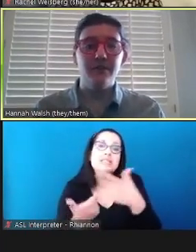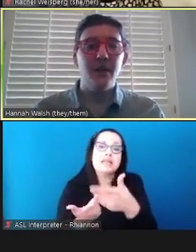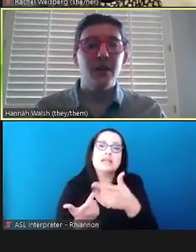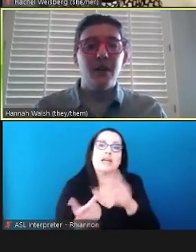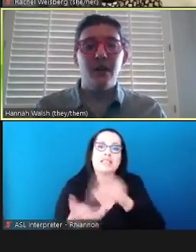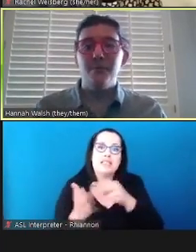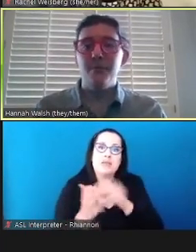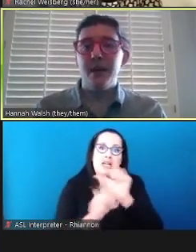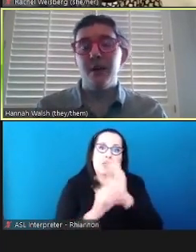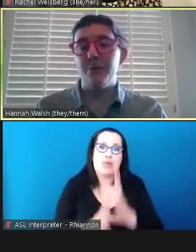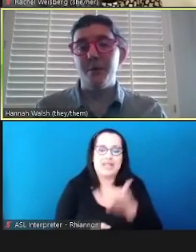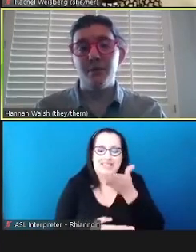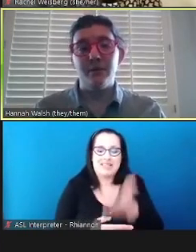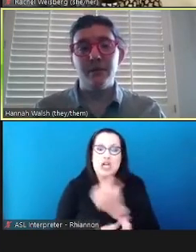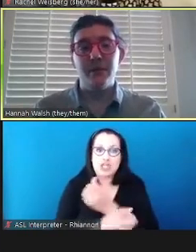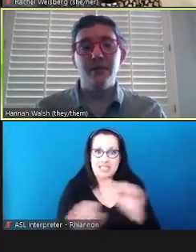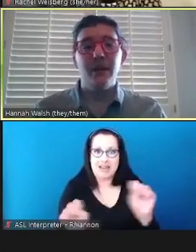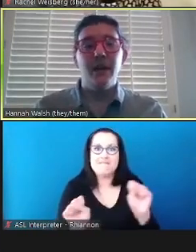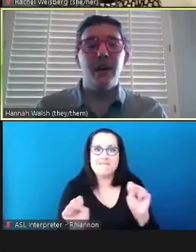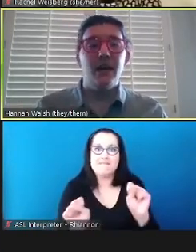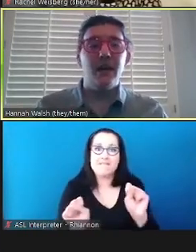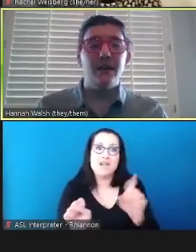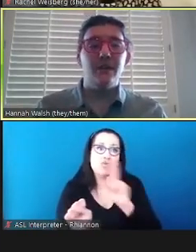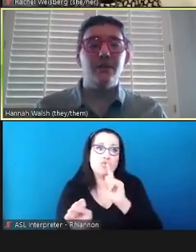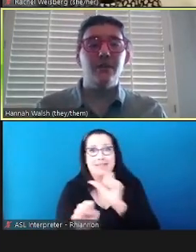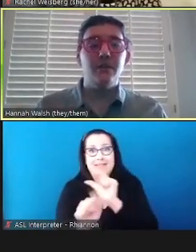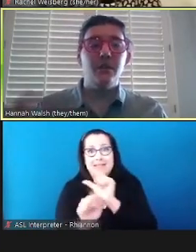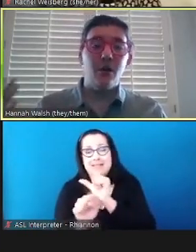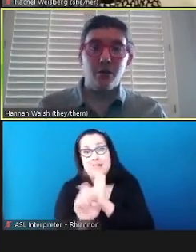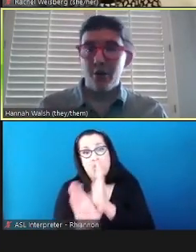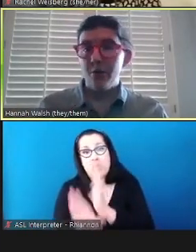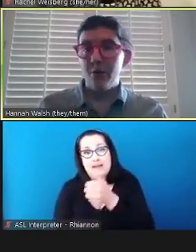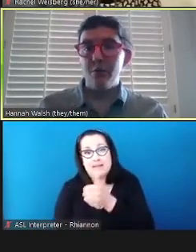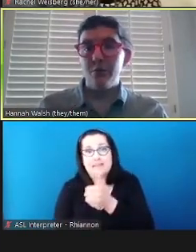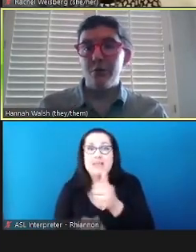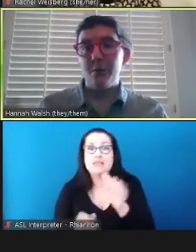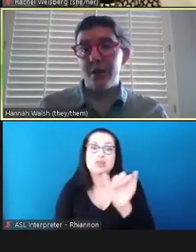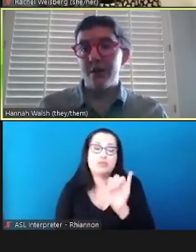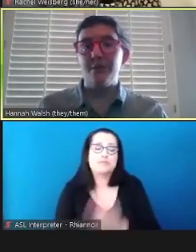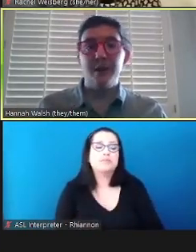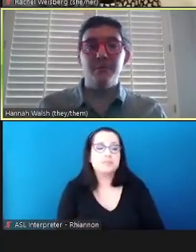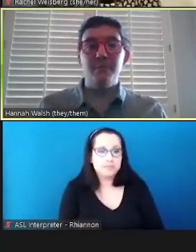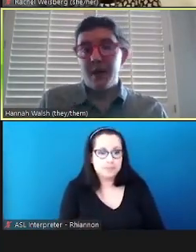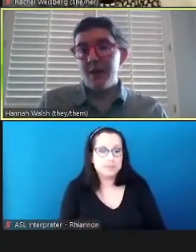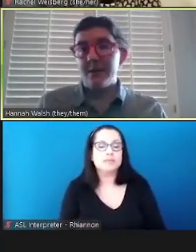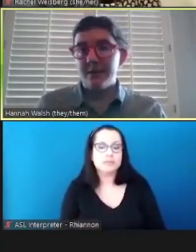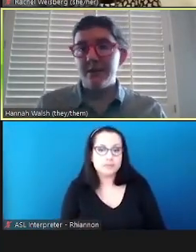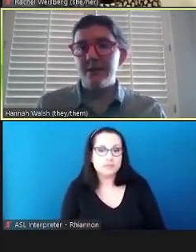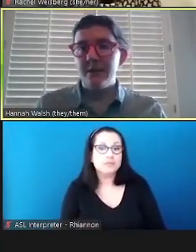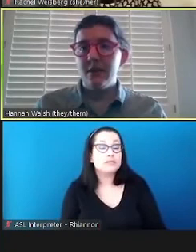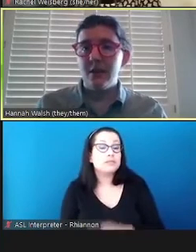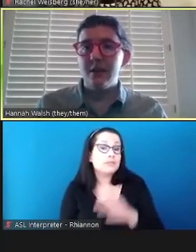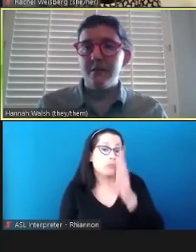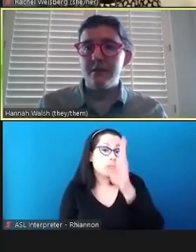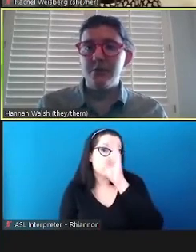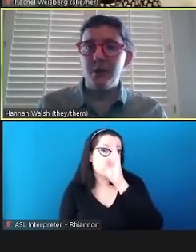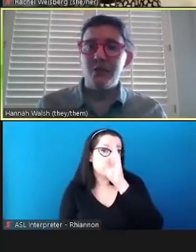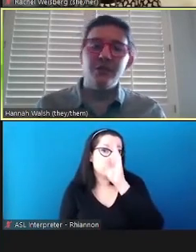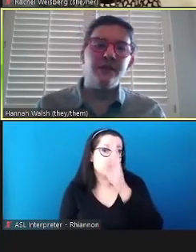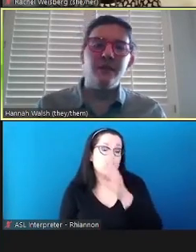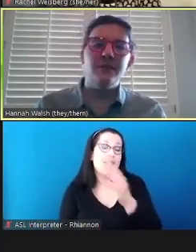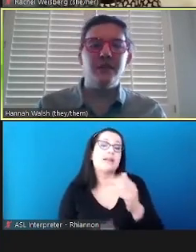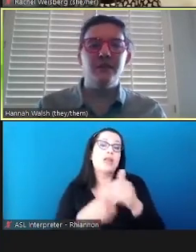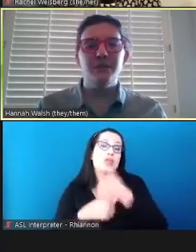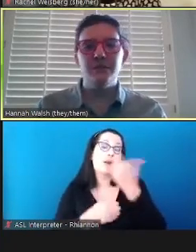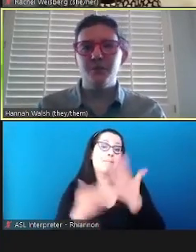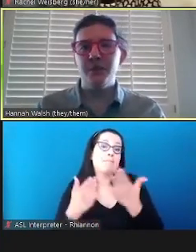safe, and other people are safe? And although direct threat may exist in a lot of these situations,